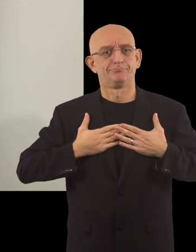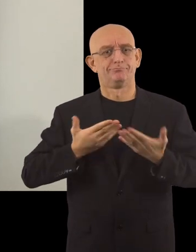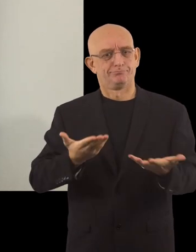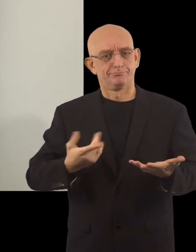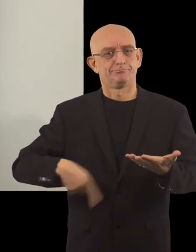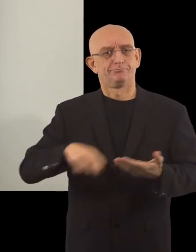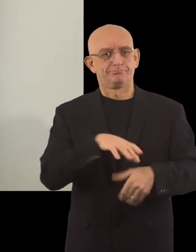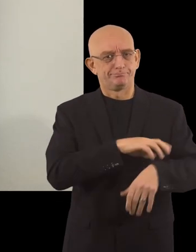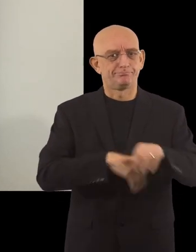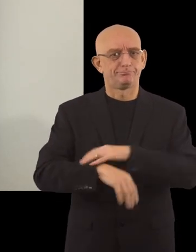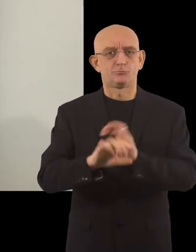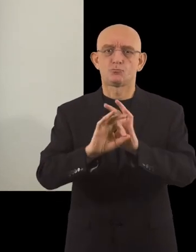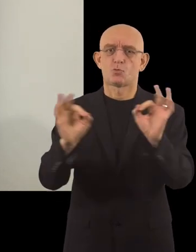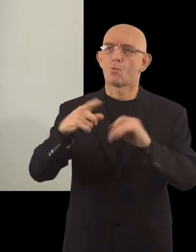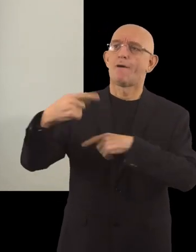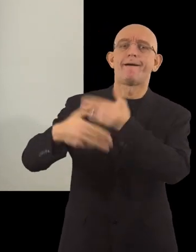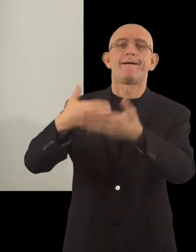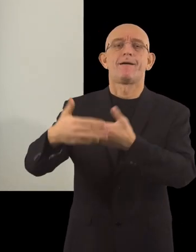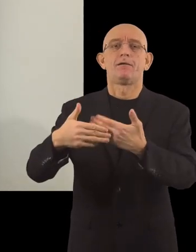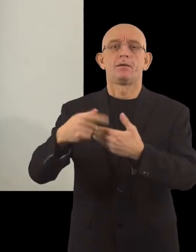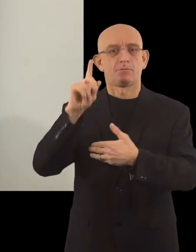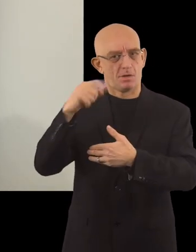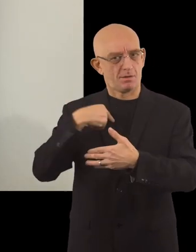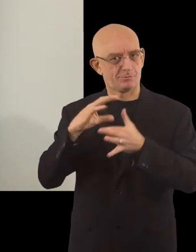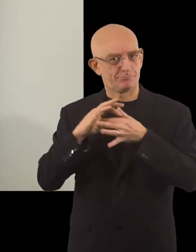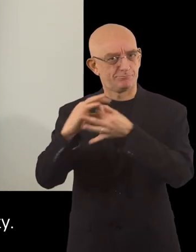And by us. Nothing for us without us.